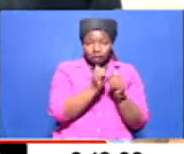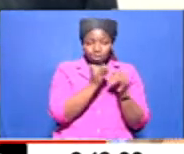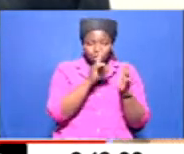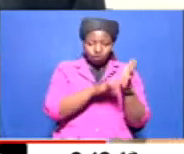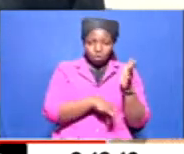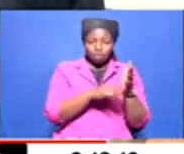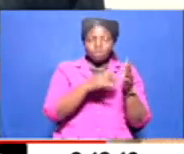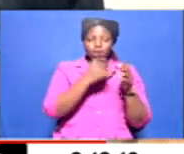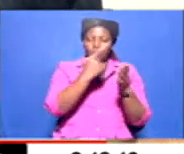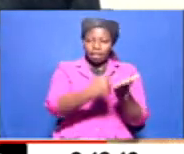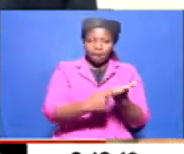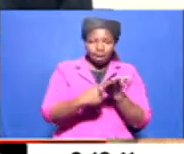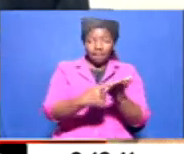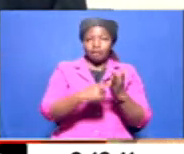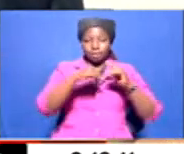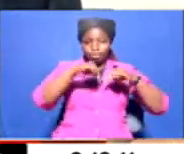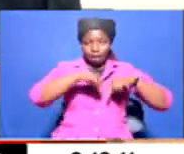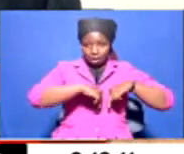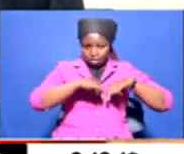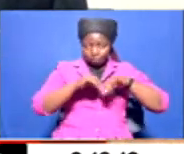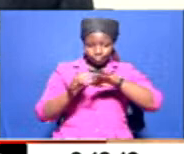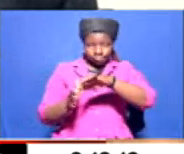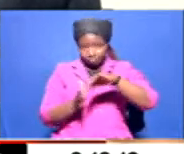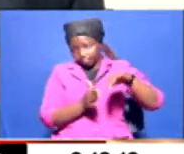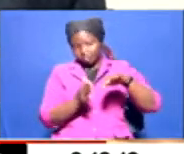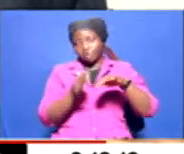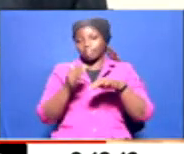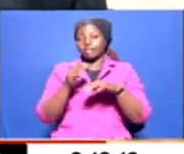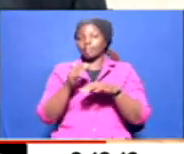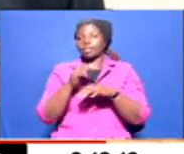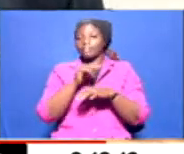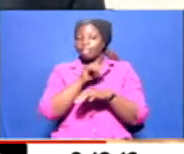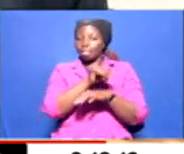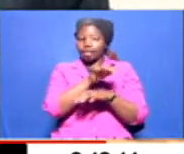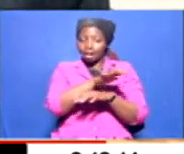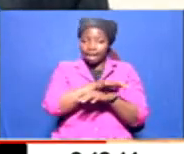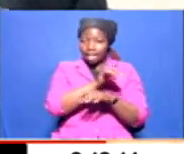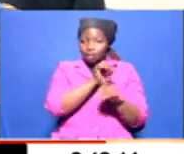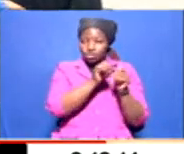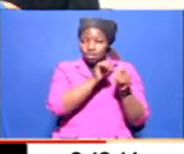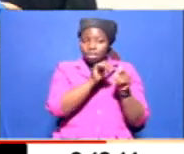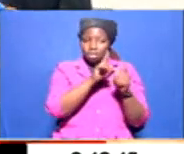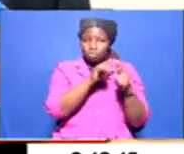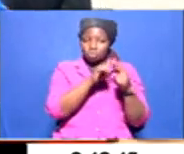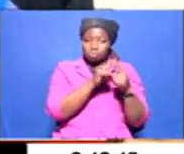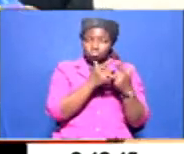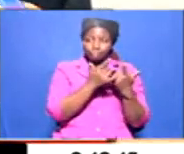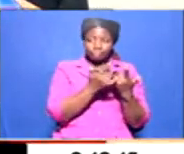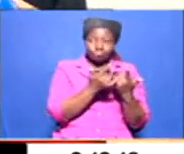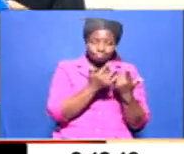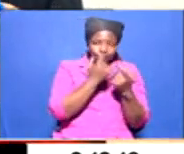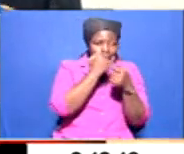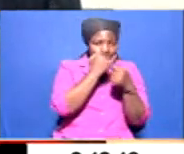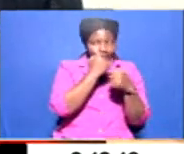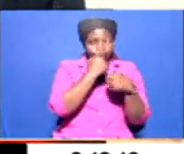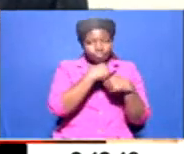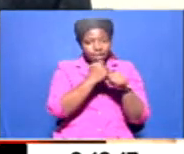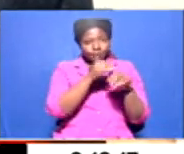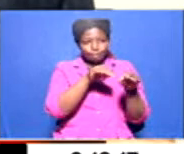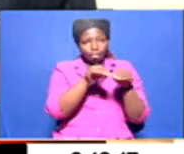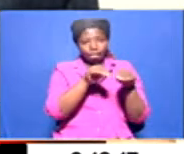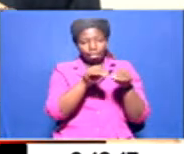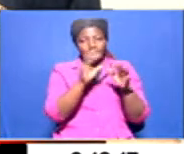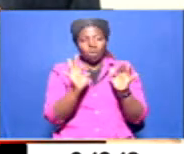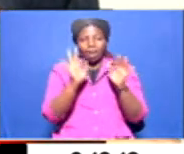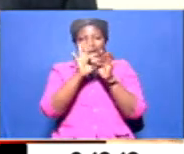actually discussing today, and that's mainly to come up with a tube. That is interconnectivity between